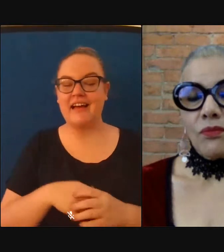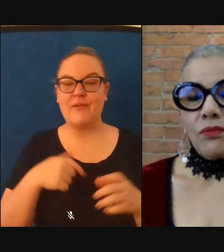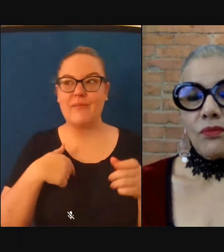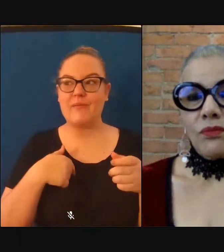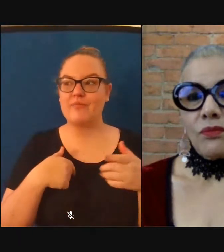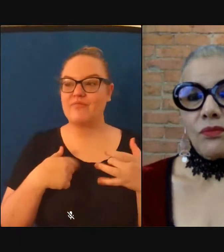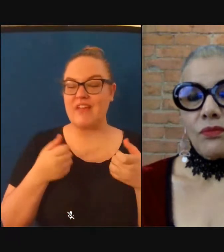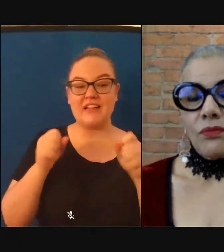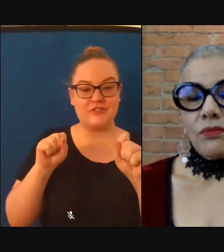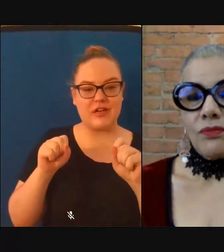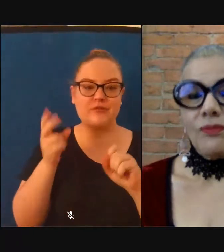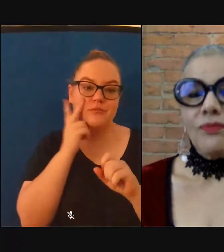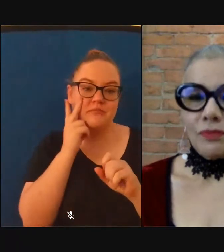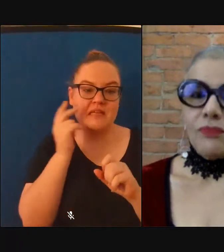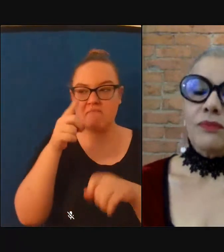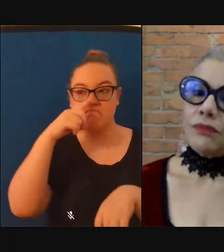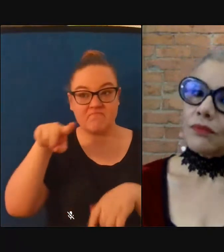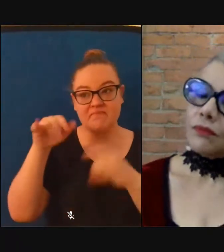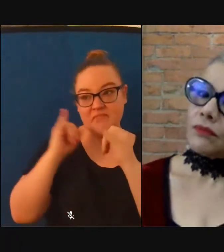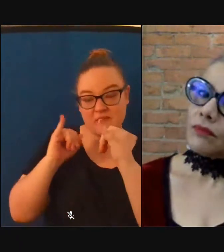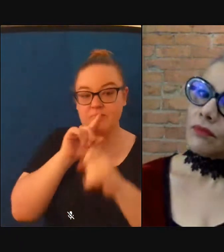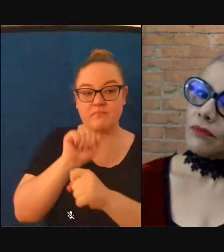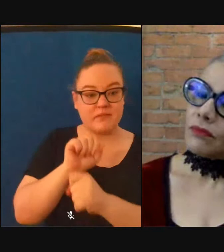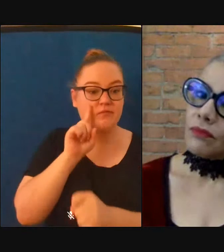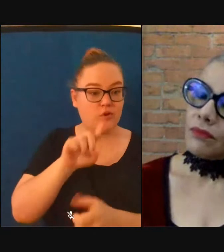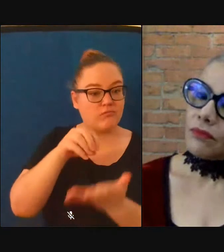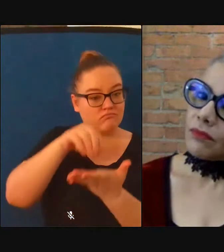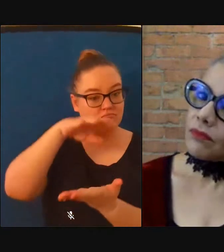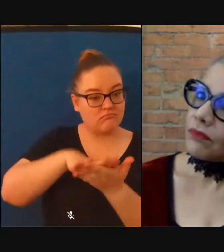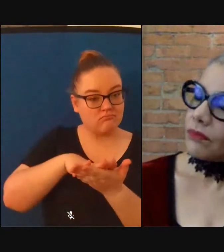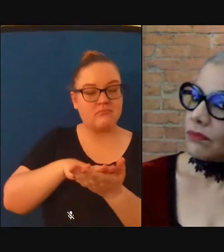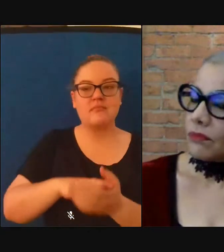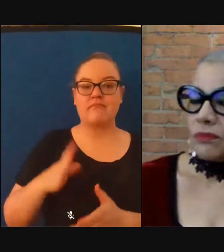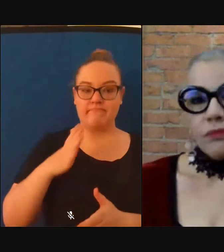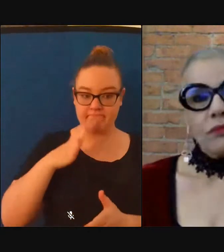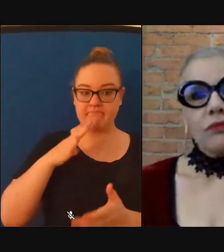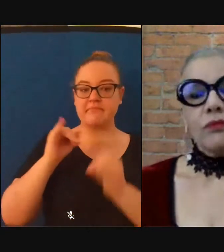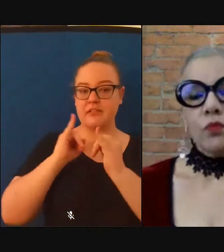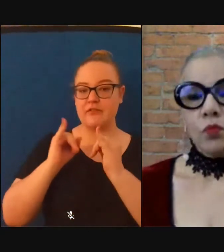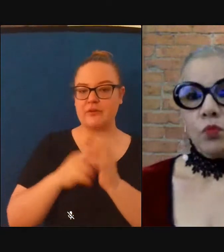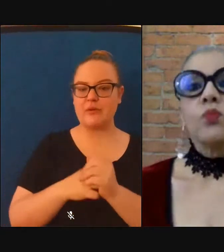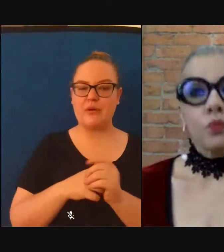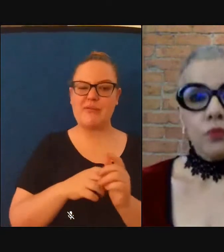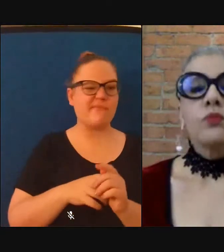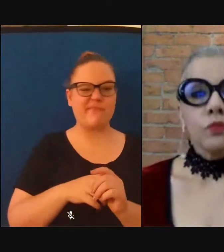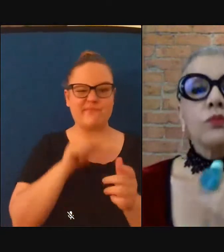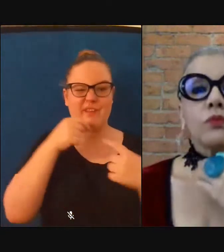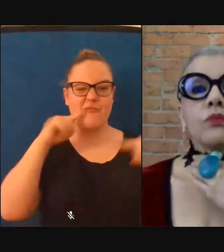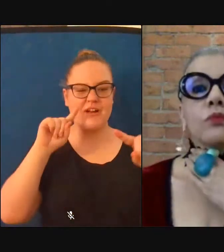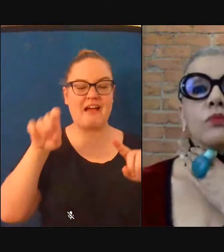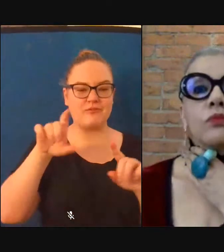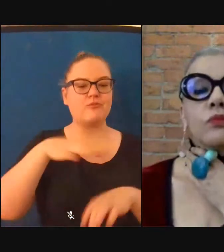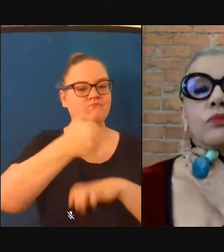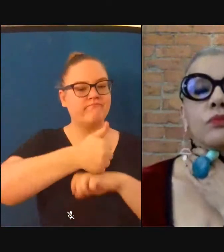get people to speak to me on the record. It was very difficult. And so I had to go gonzo and create